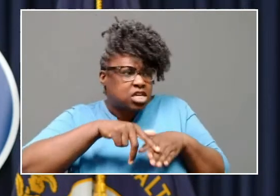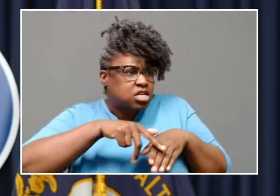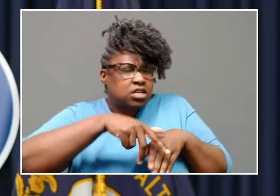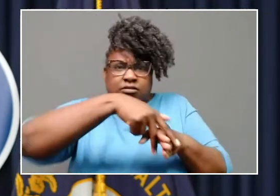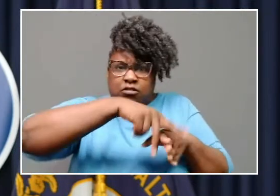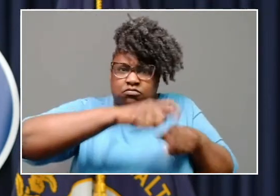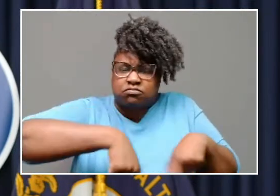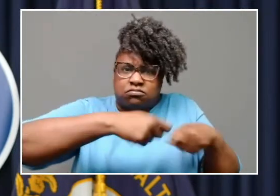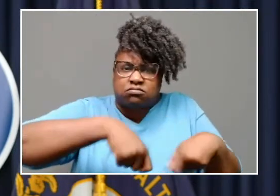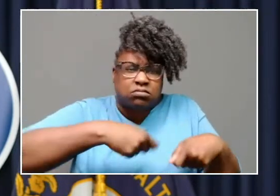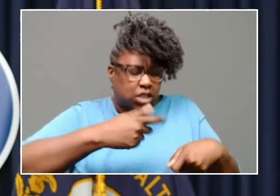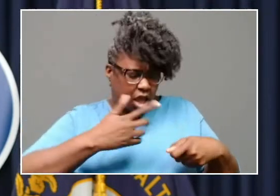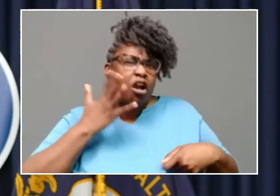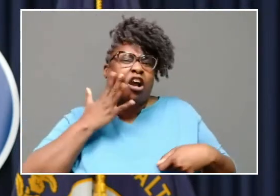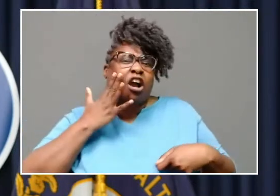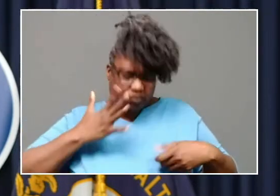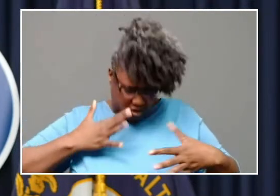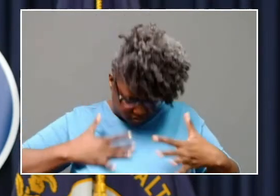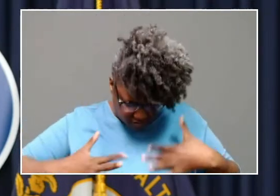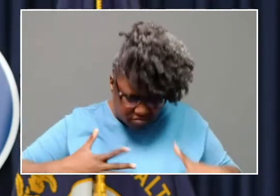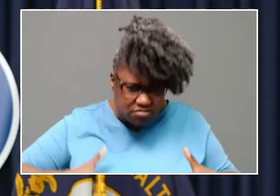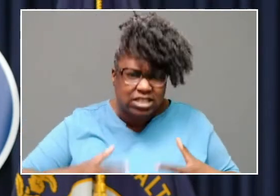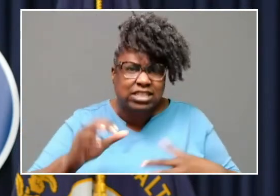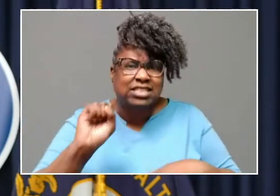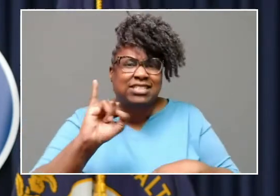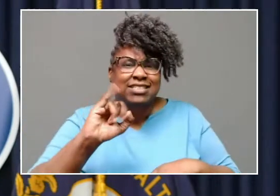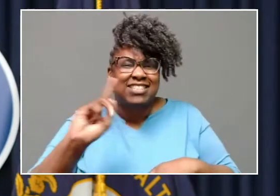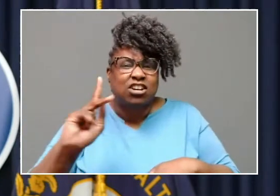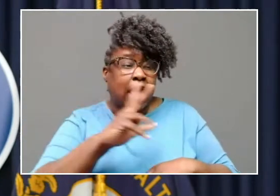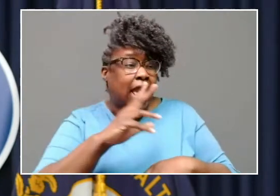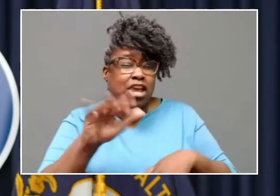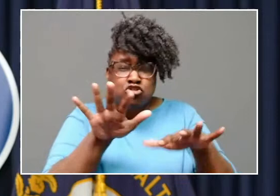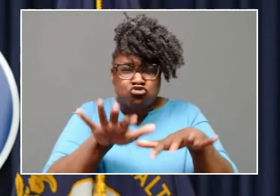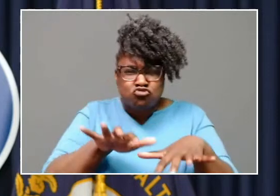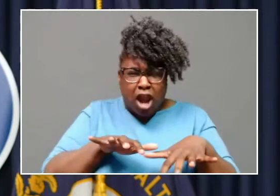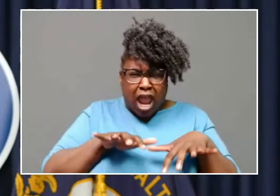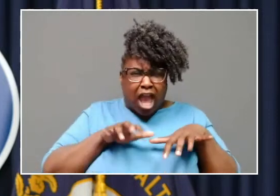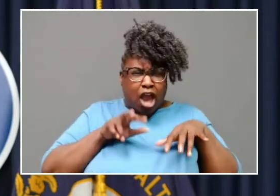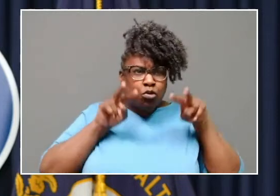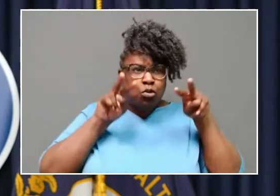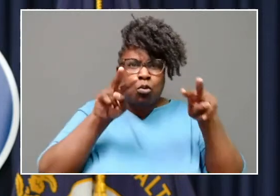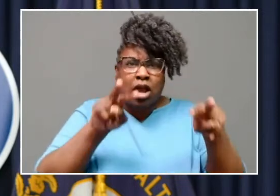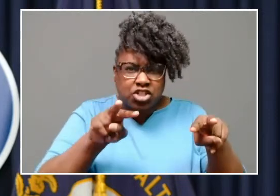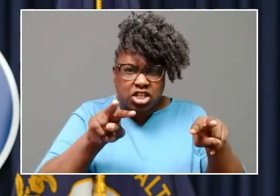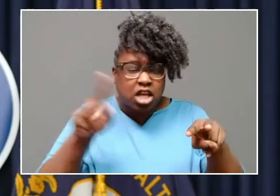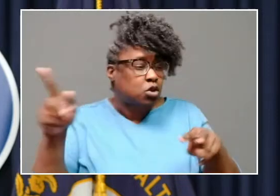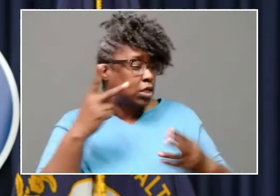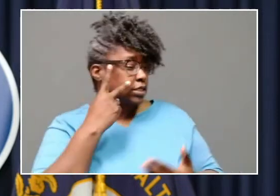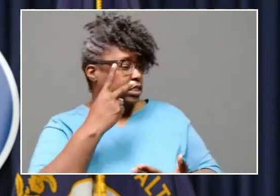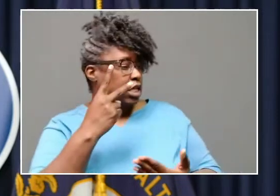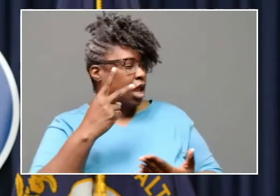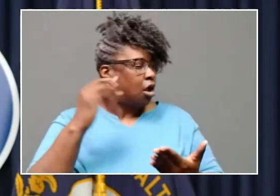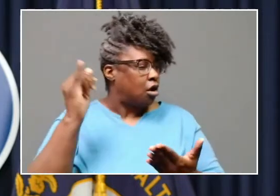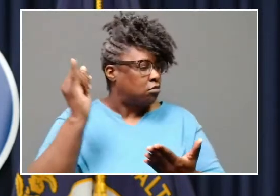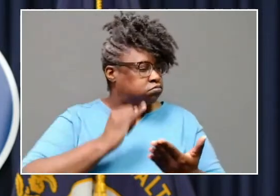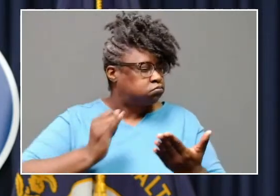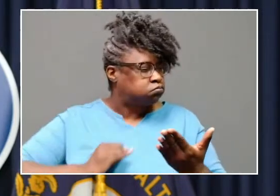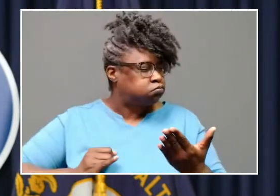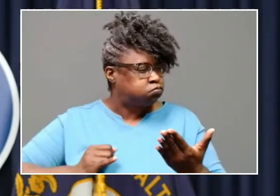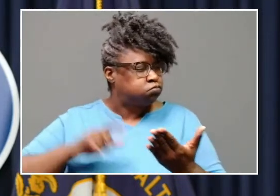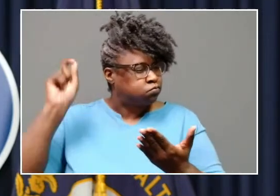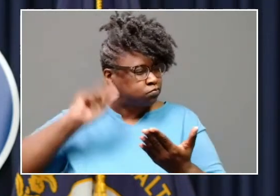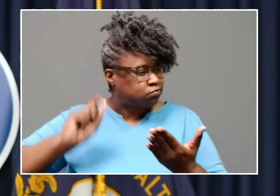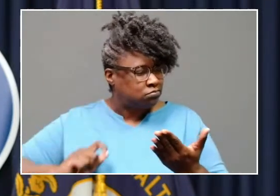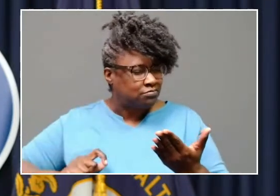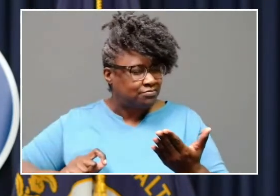the pomp and pageantry of the crowd at the best-known race in the world. Today, I'm honored and proud to take part in this time-honored